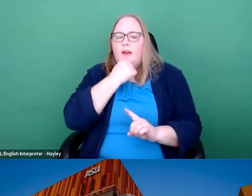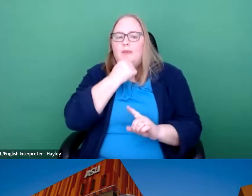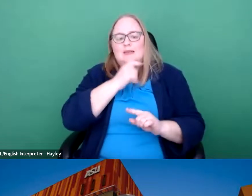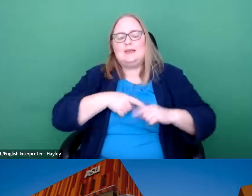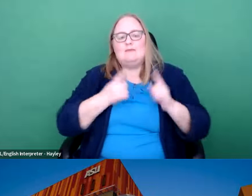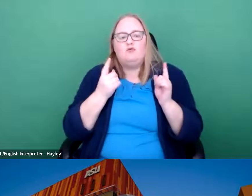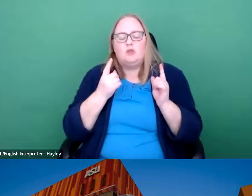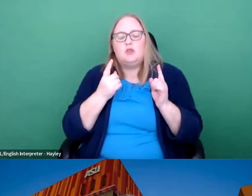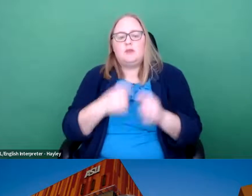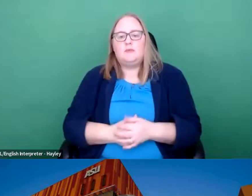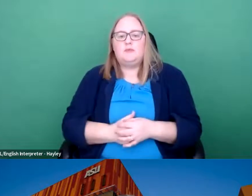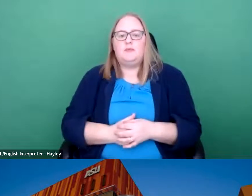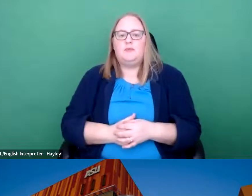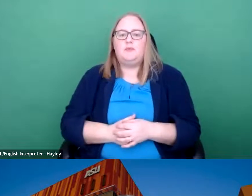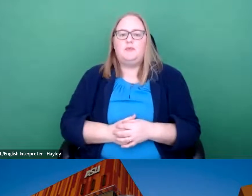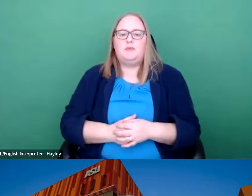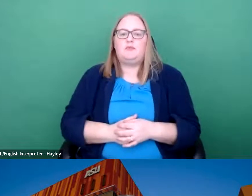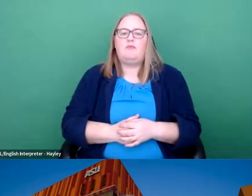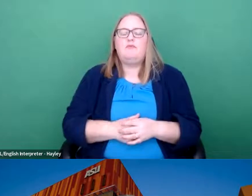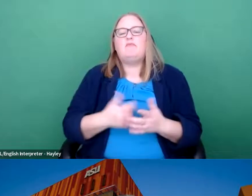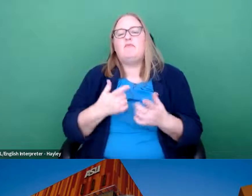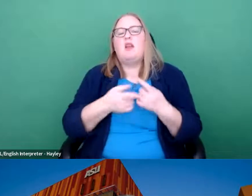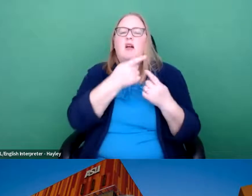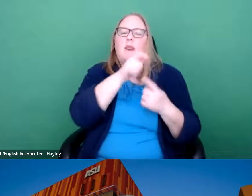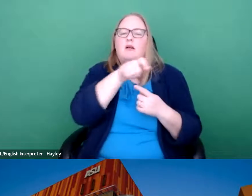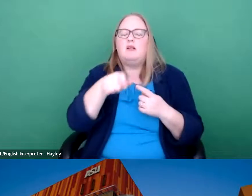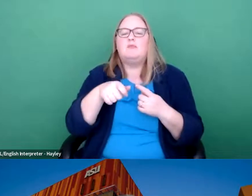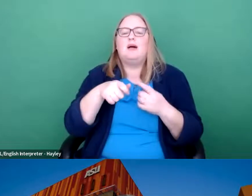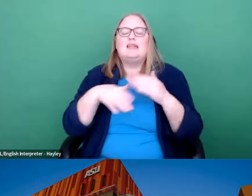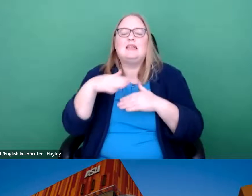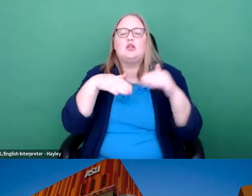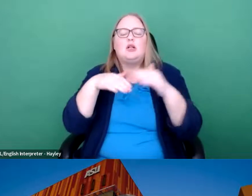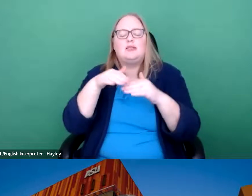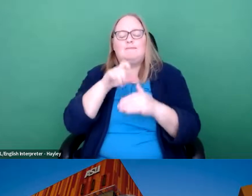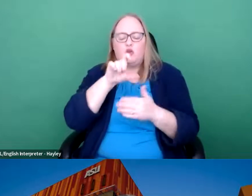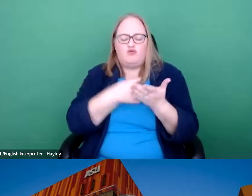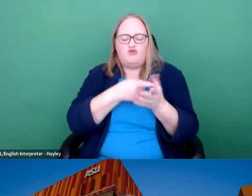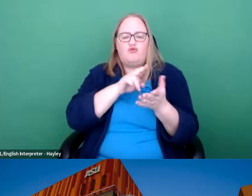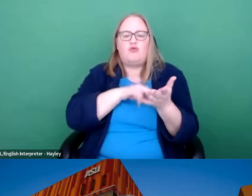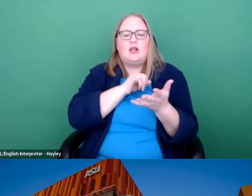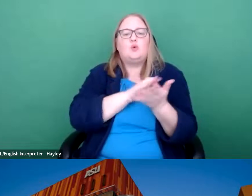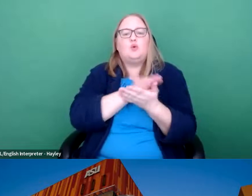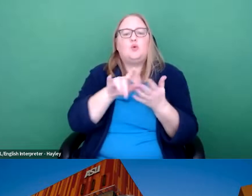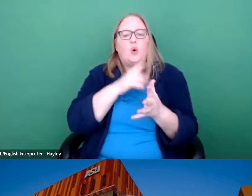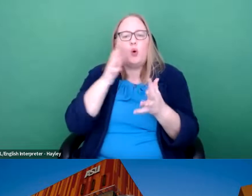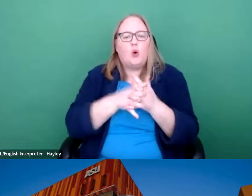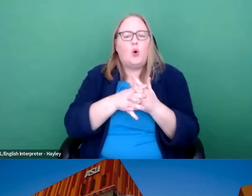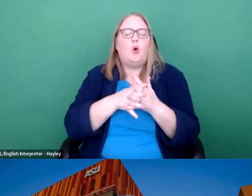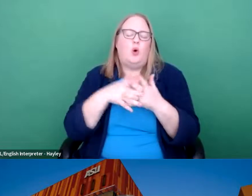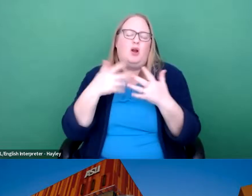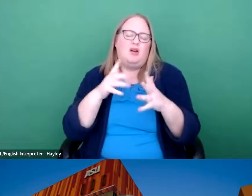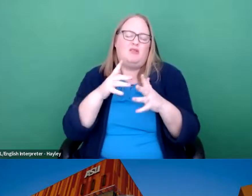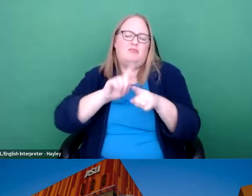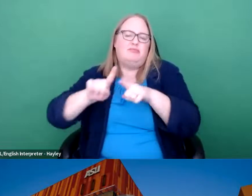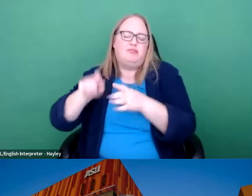needs to focus, and as Crenshaw and other people who've talked about intersectionality, they talk actually about those everyday lived experiences. And for example,